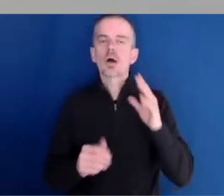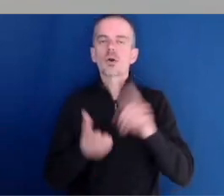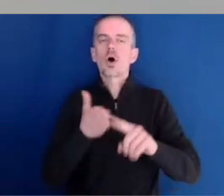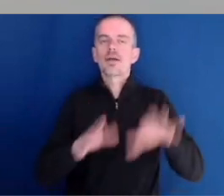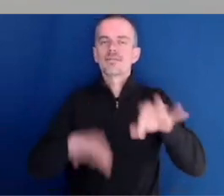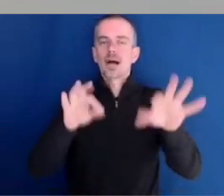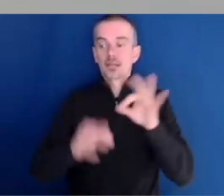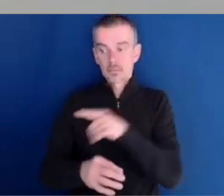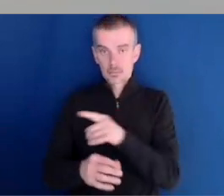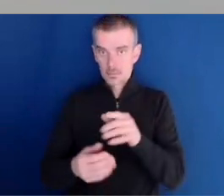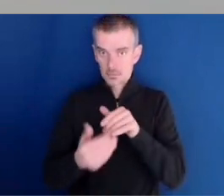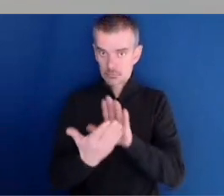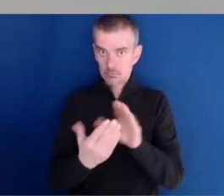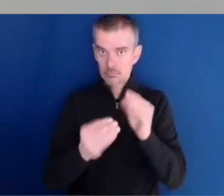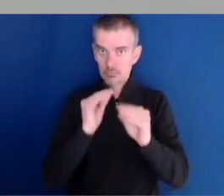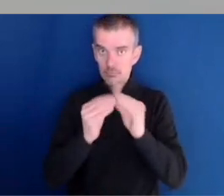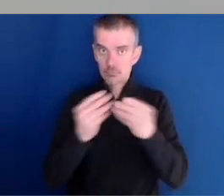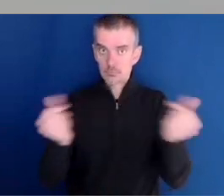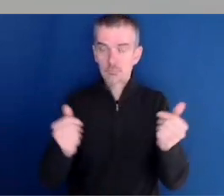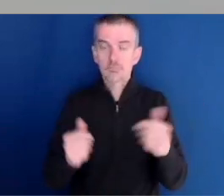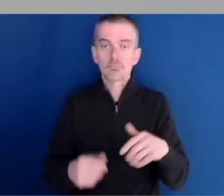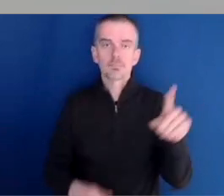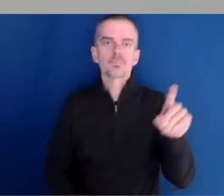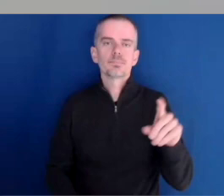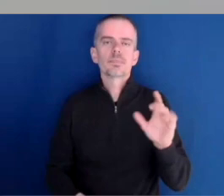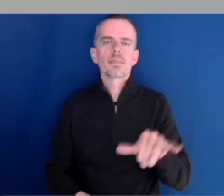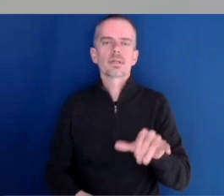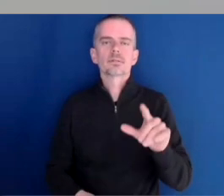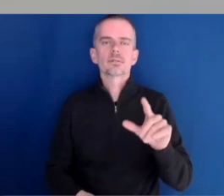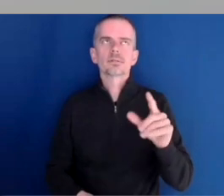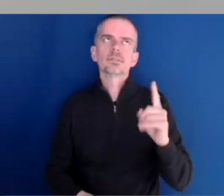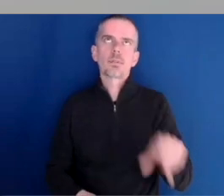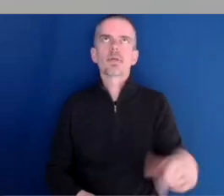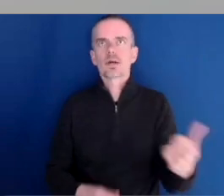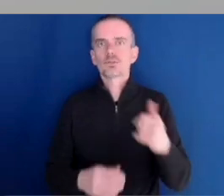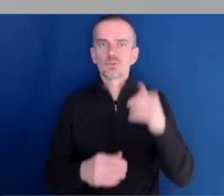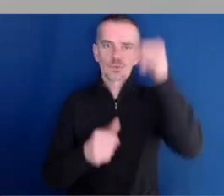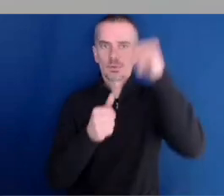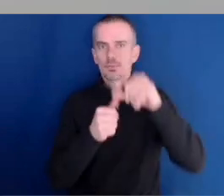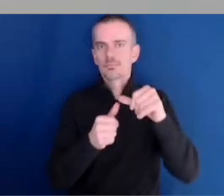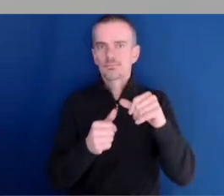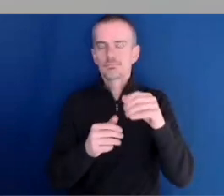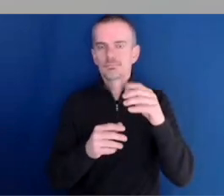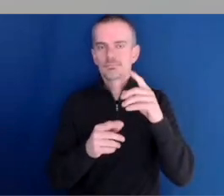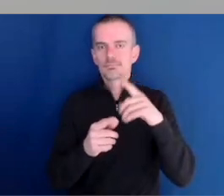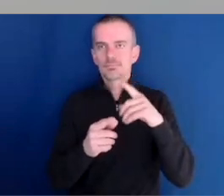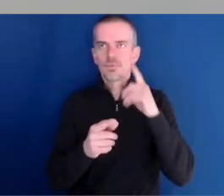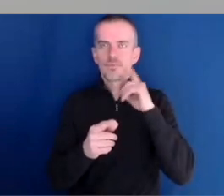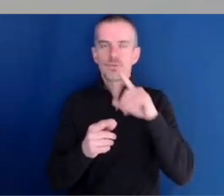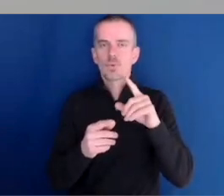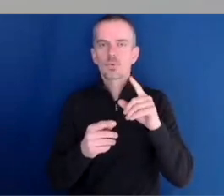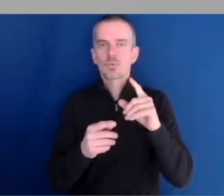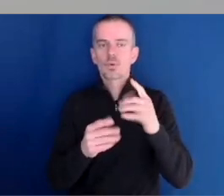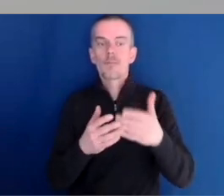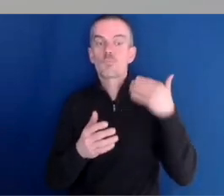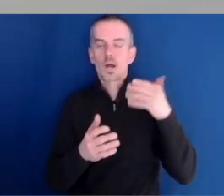have been taken care of, right? So that's something to keep in mind too when it comes to prior audit